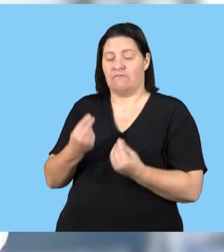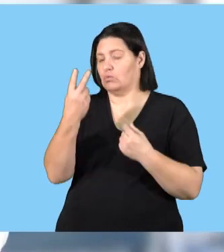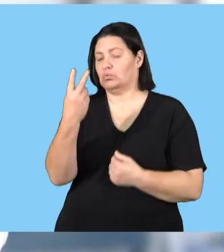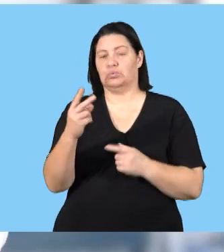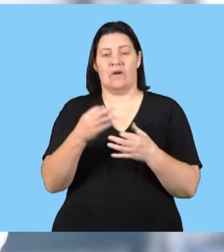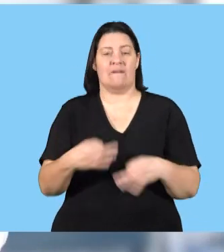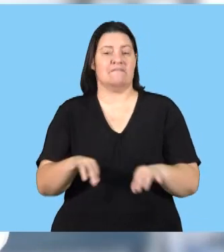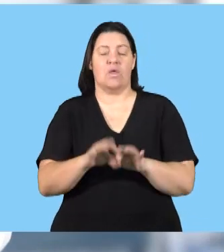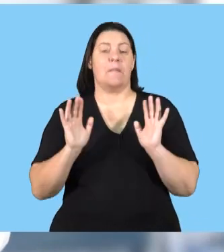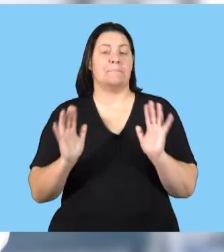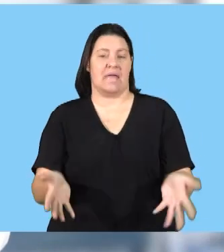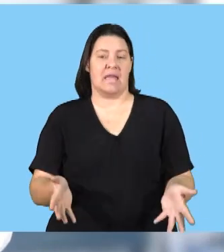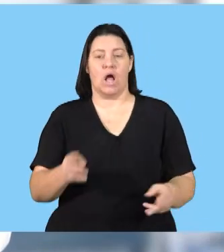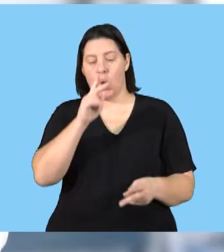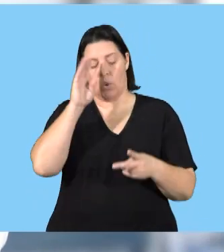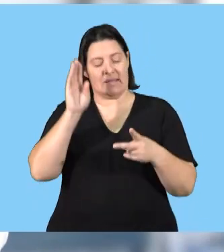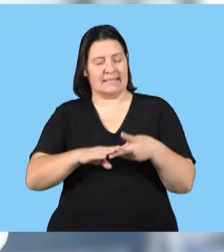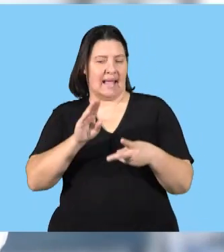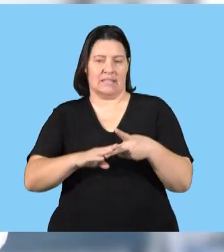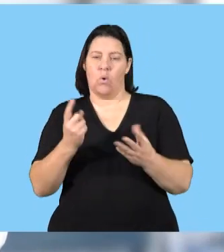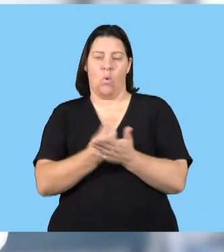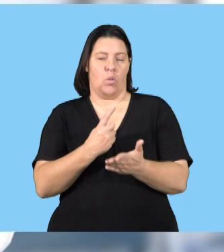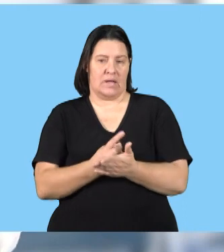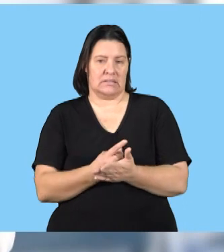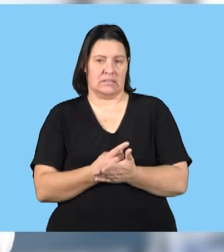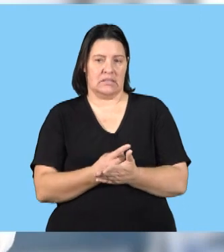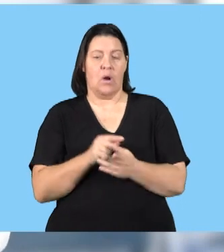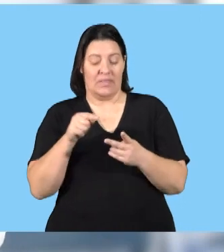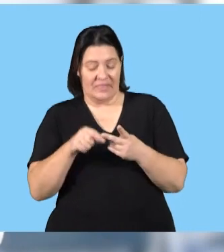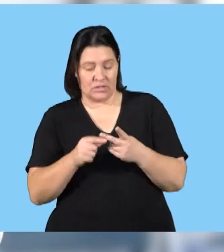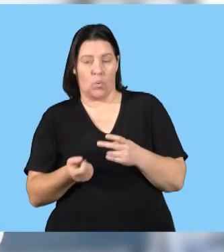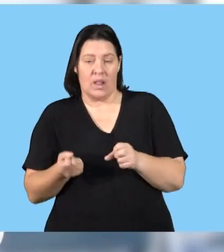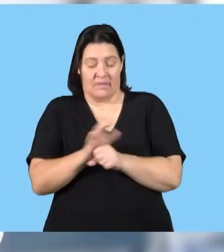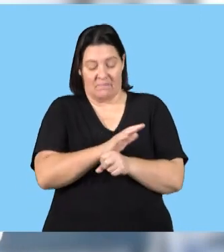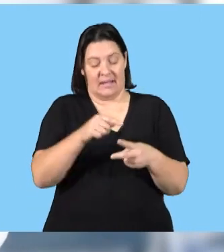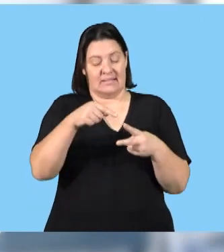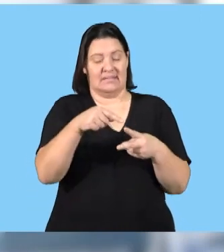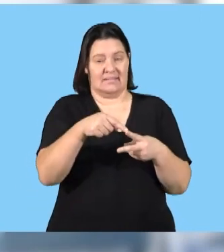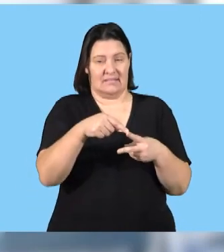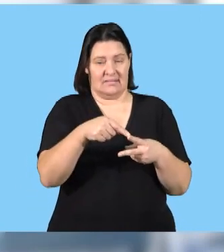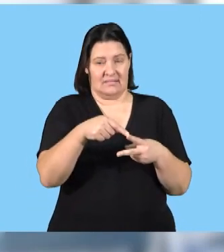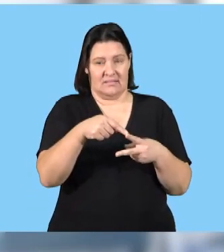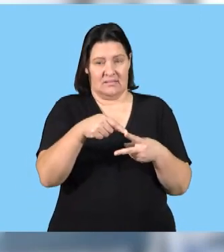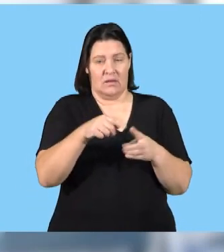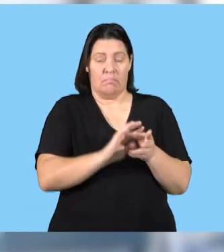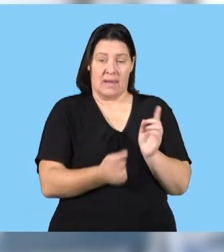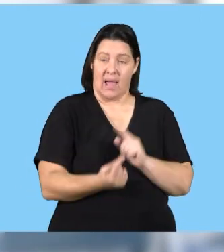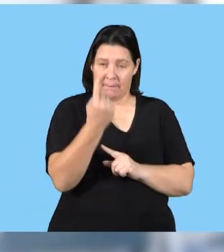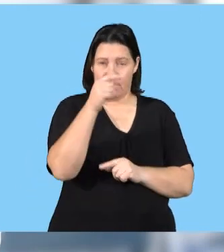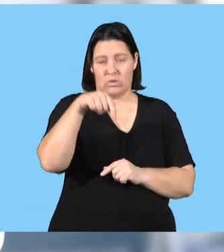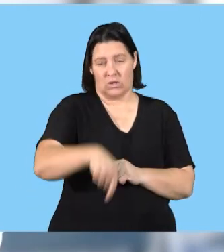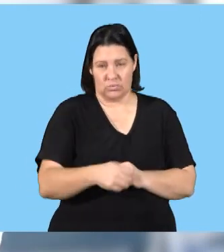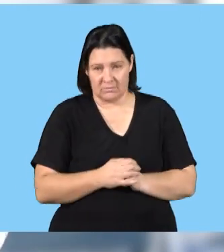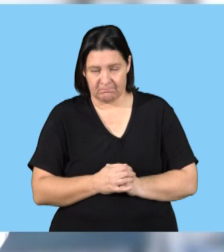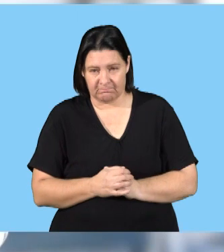2 decimal values, we look at the second decimal value, and that will determine as to whether are we rounding up or are we